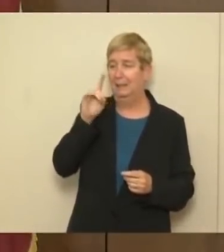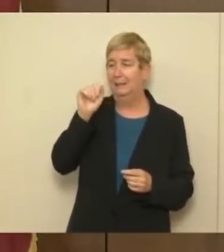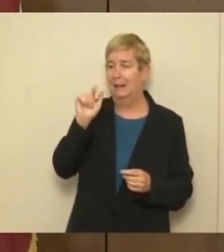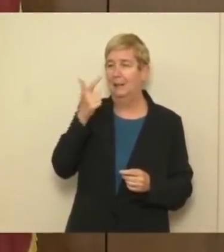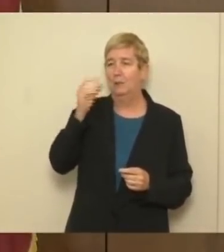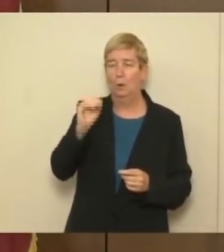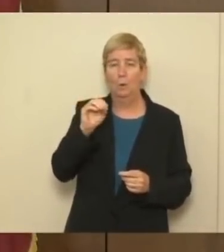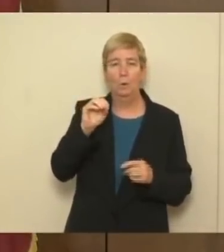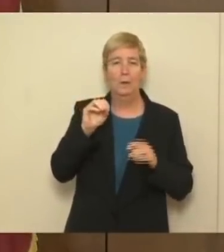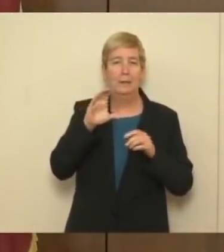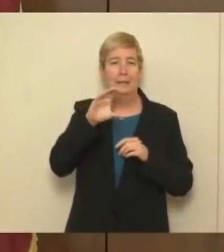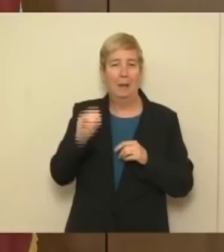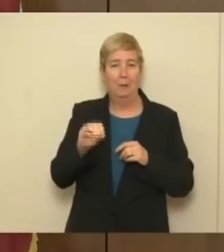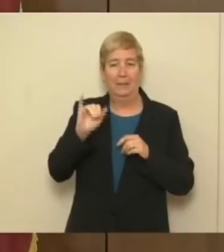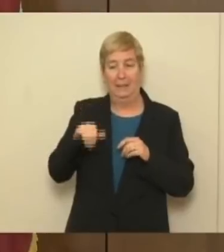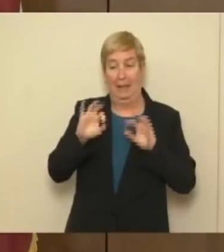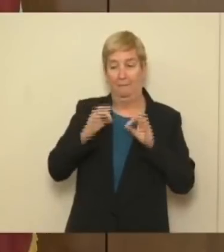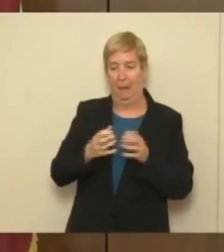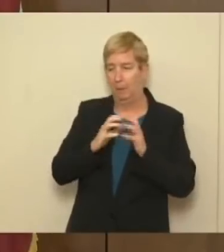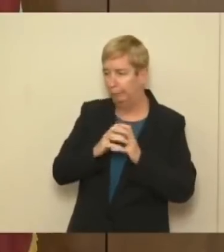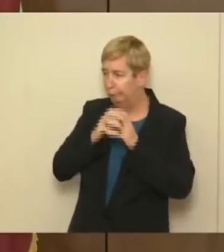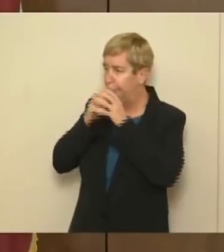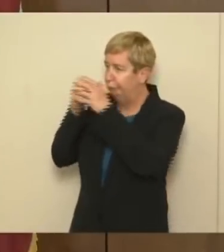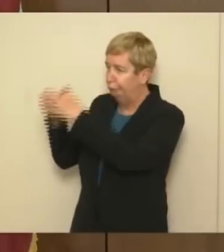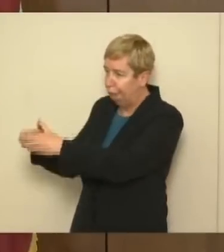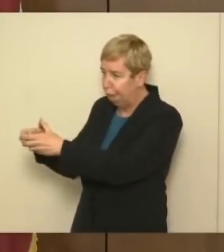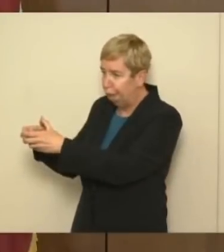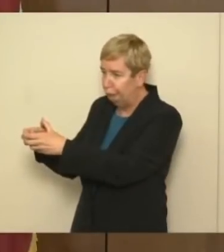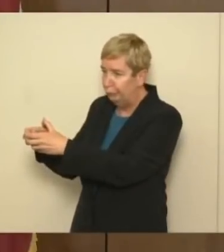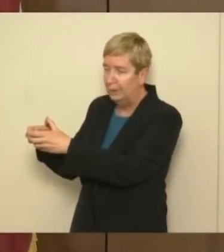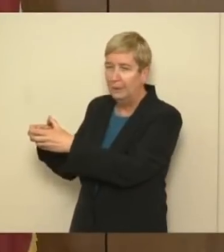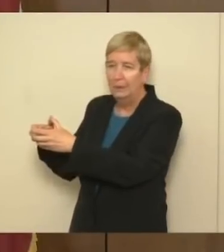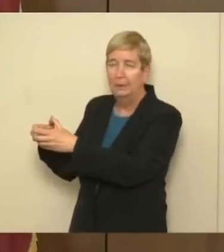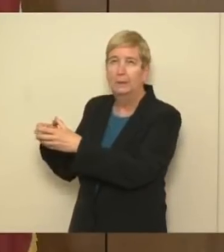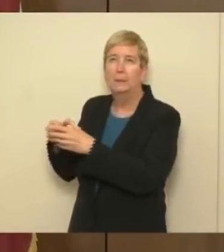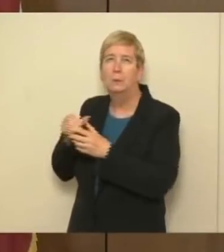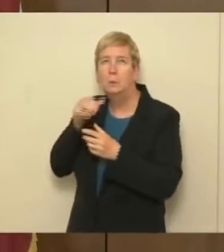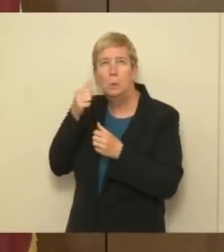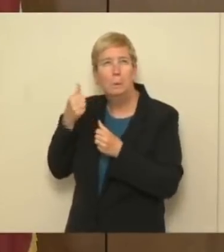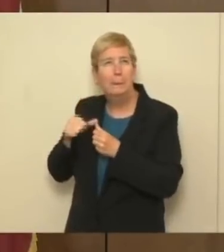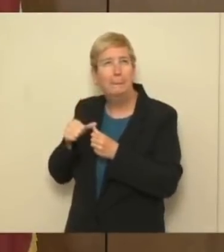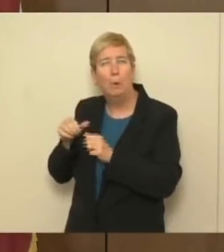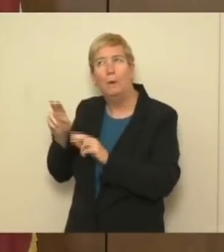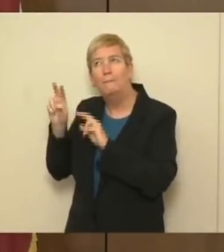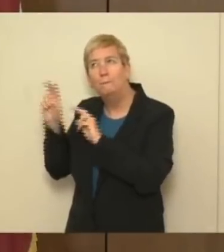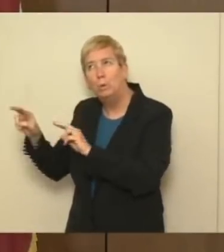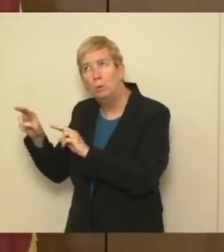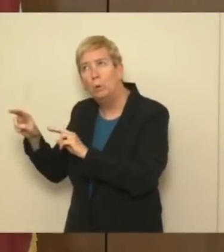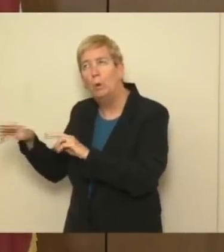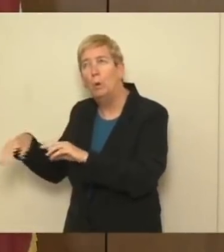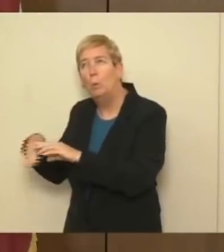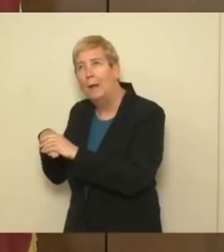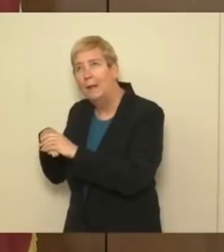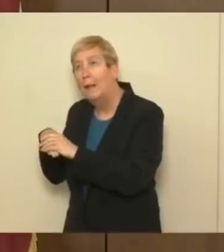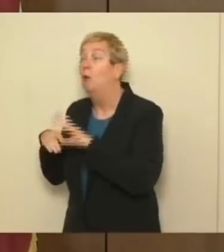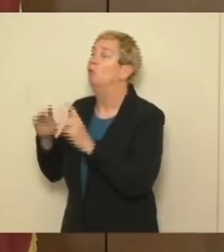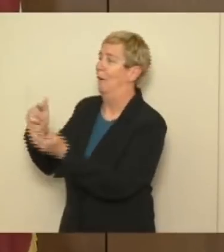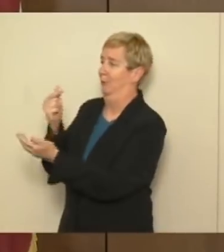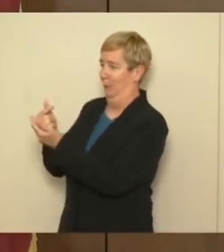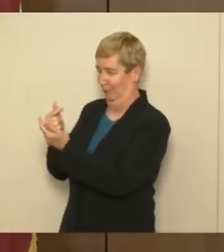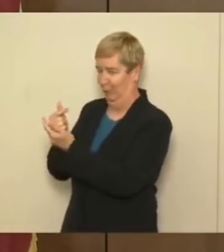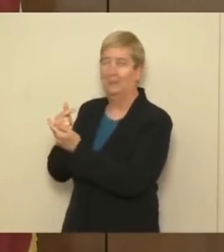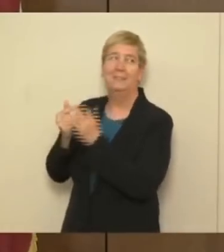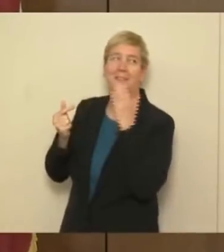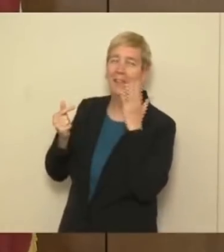went to a family, I can't remember if it was a funeral or a wedding or graduation.